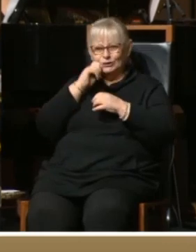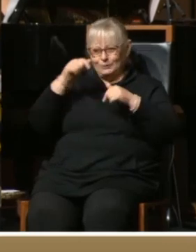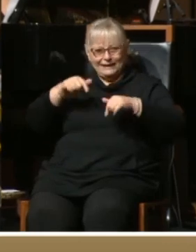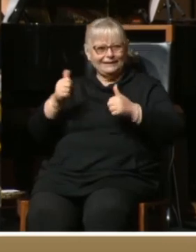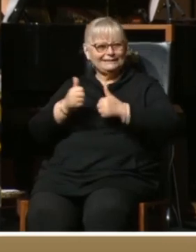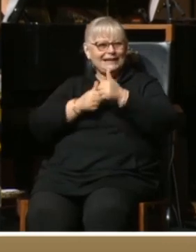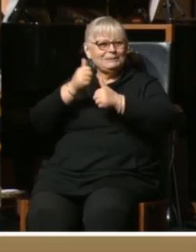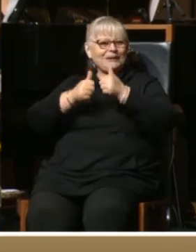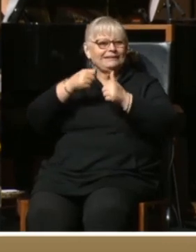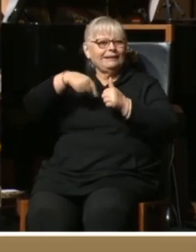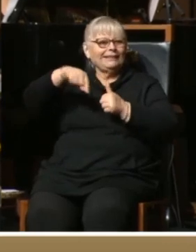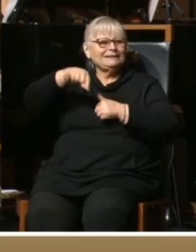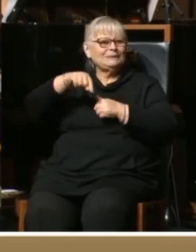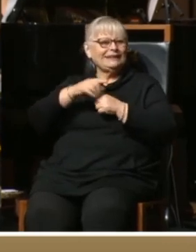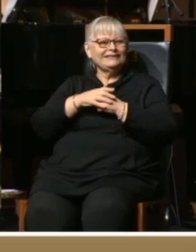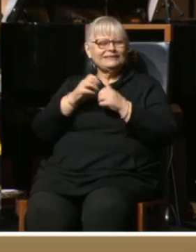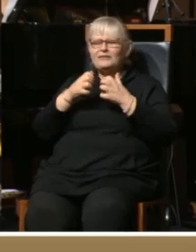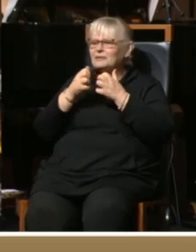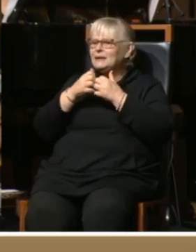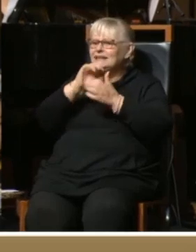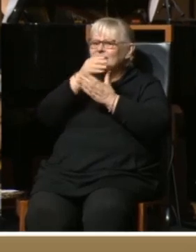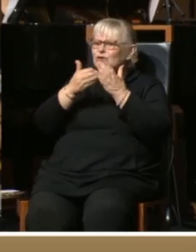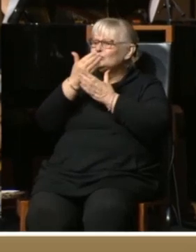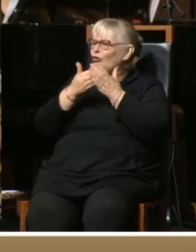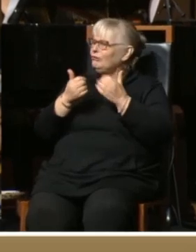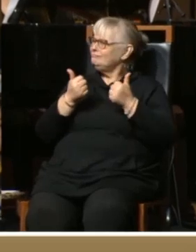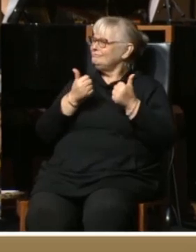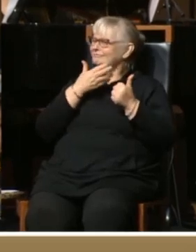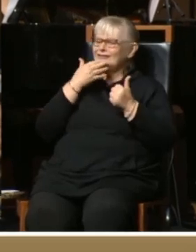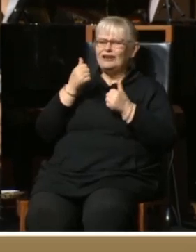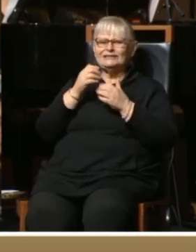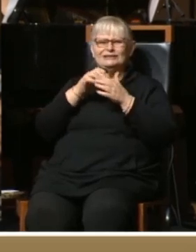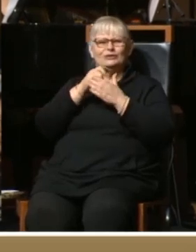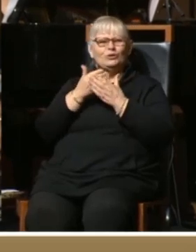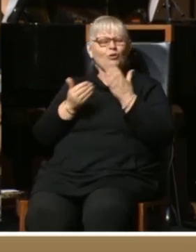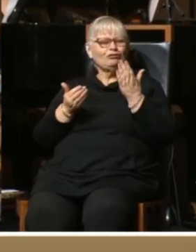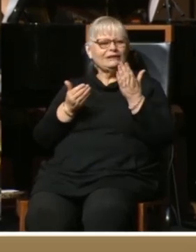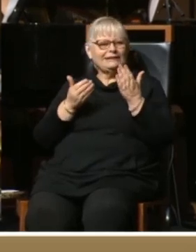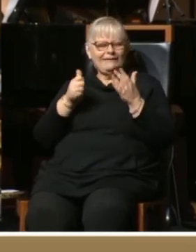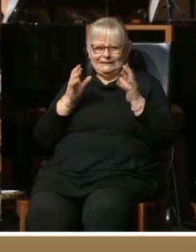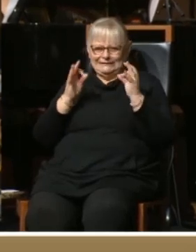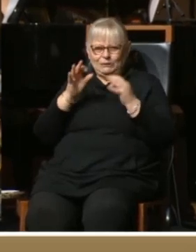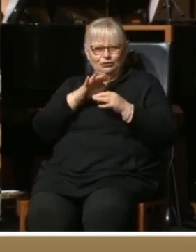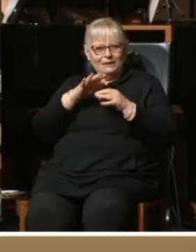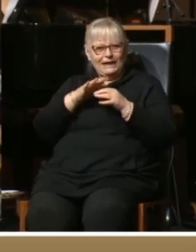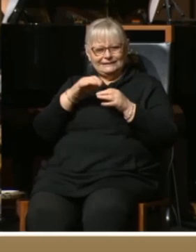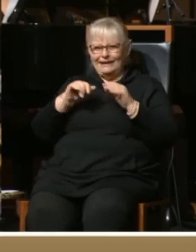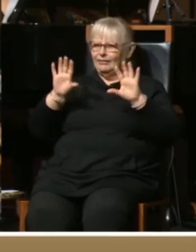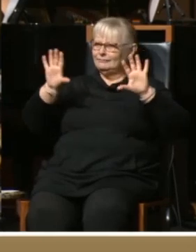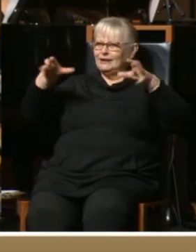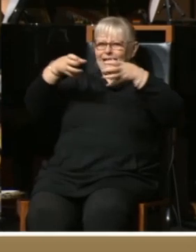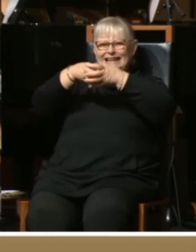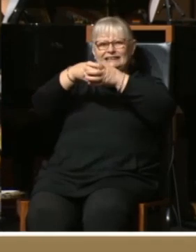there's many stories like that which we all hold and have a special place in the memory of